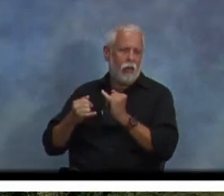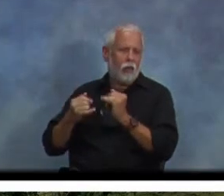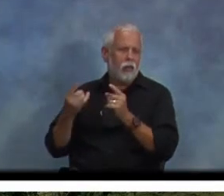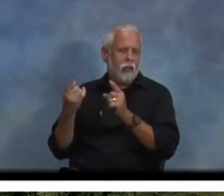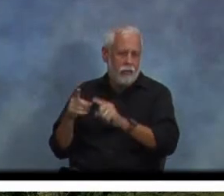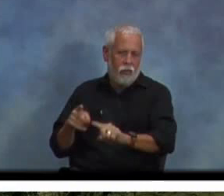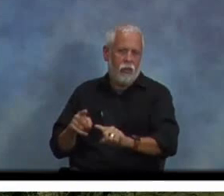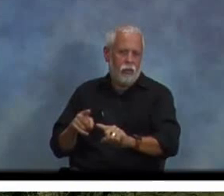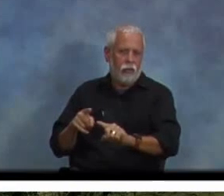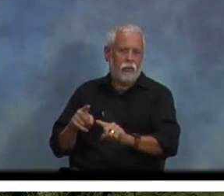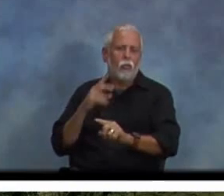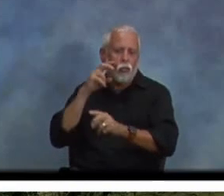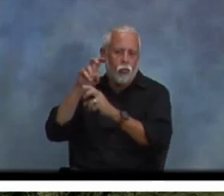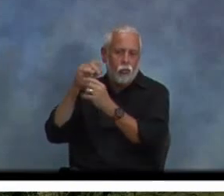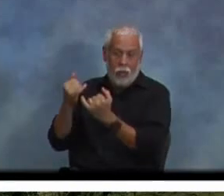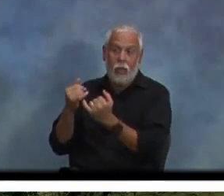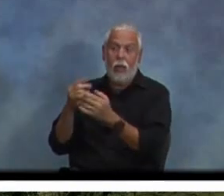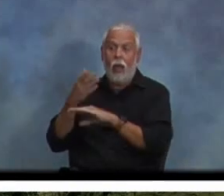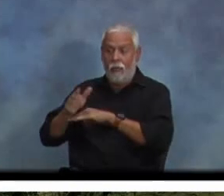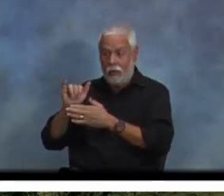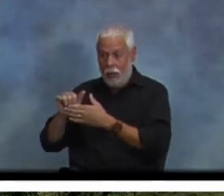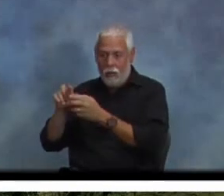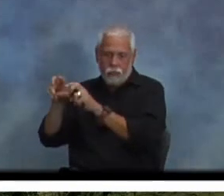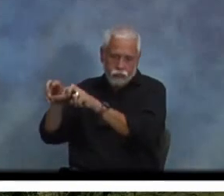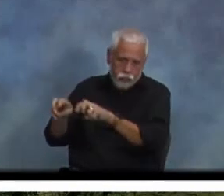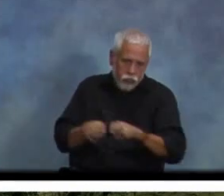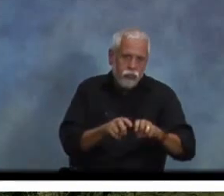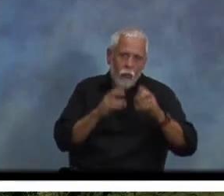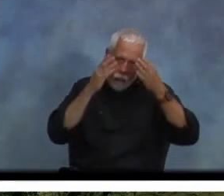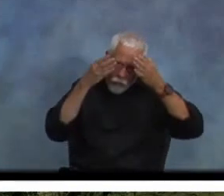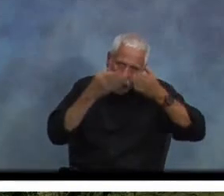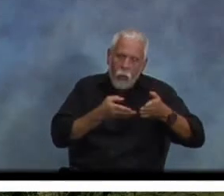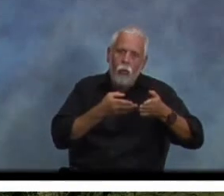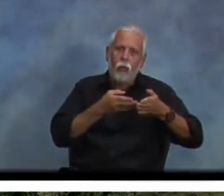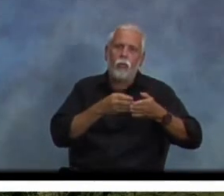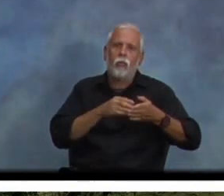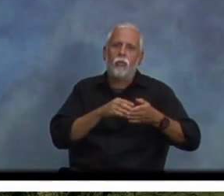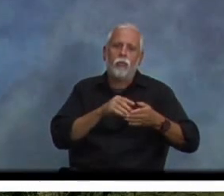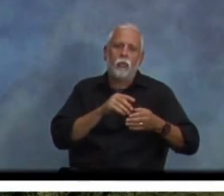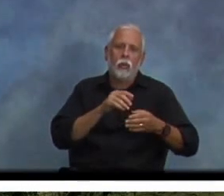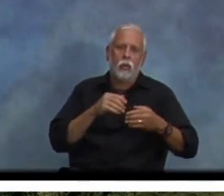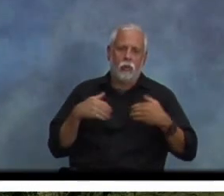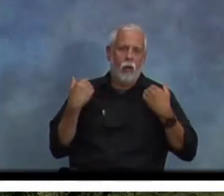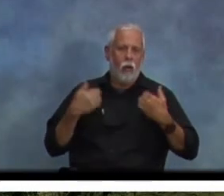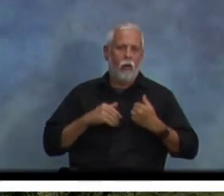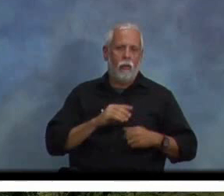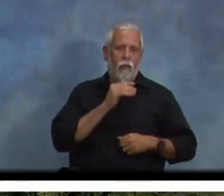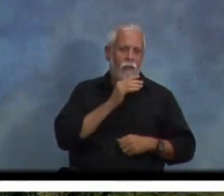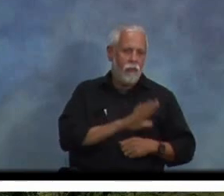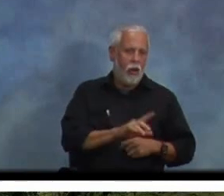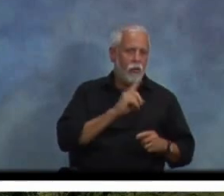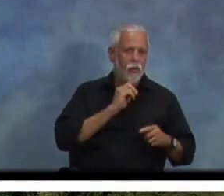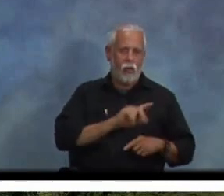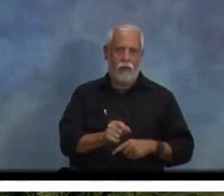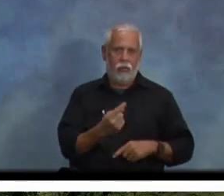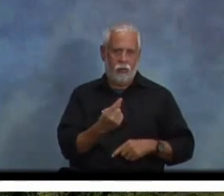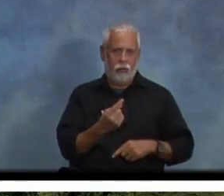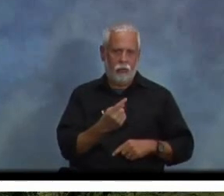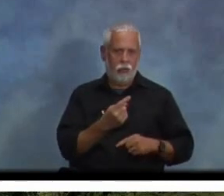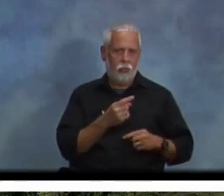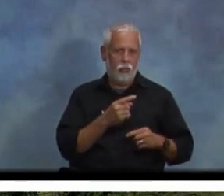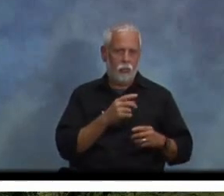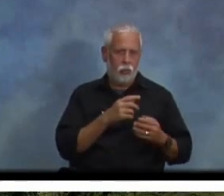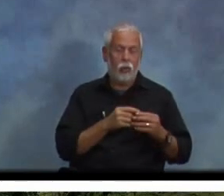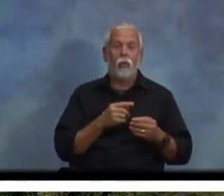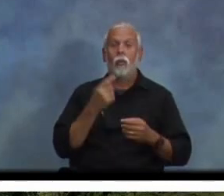before we transition and really put a lot of our efforts toward the 5 to 11-year-olds, which I'll be talking about shortly. And you can